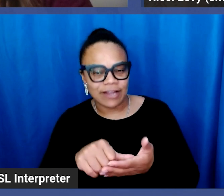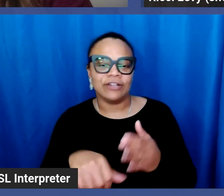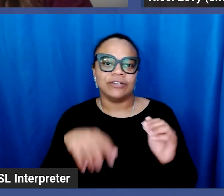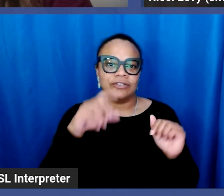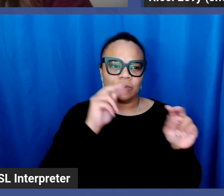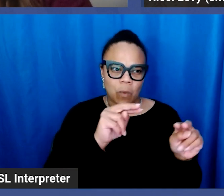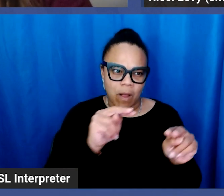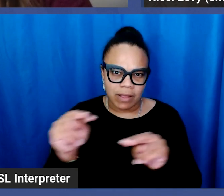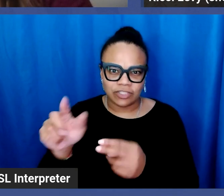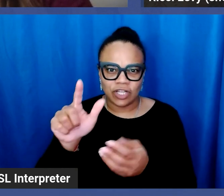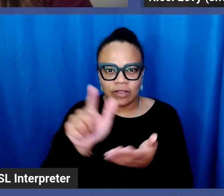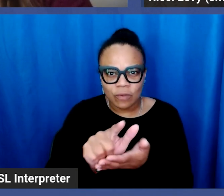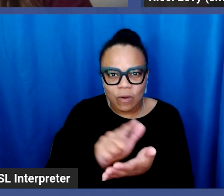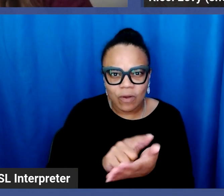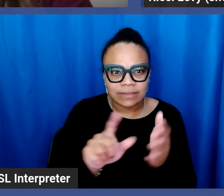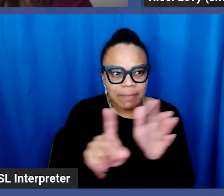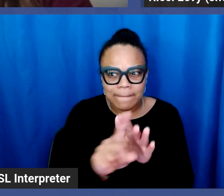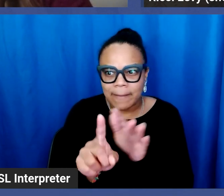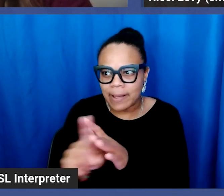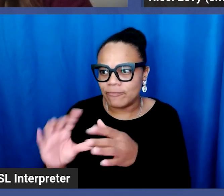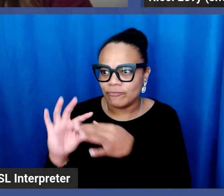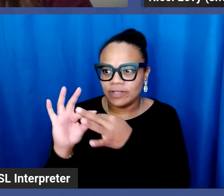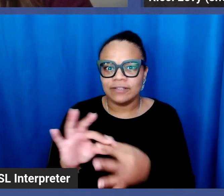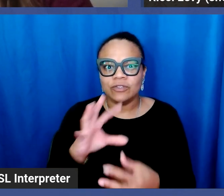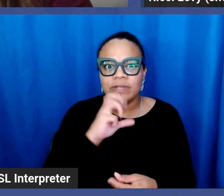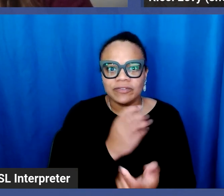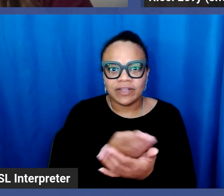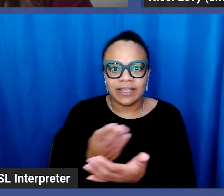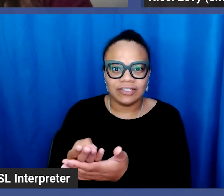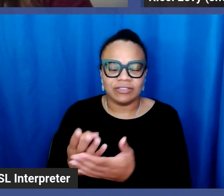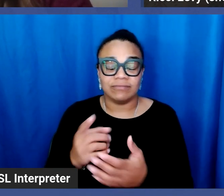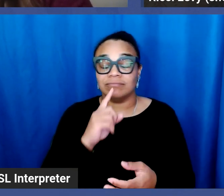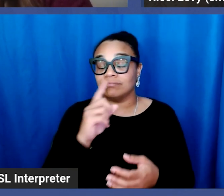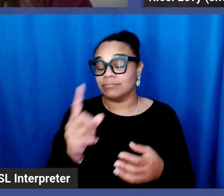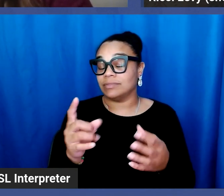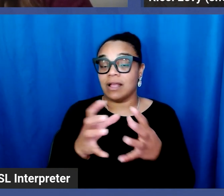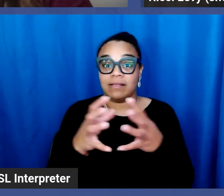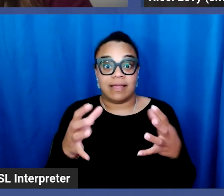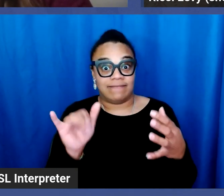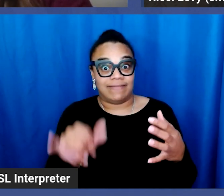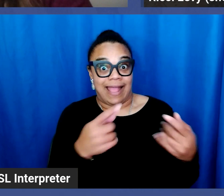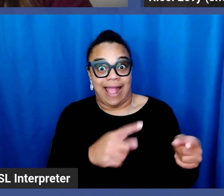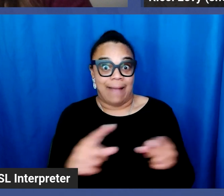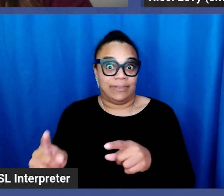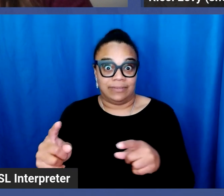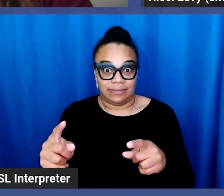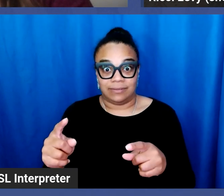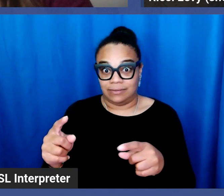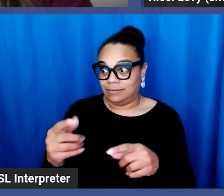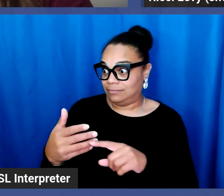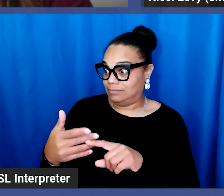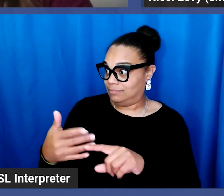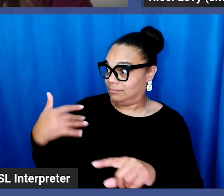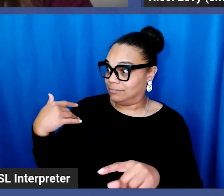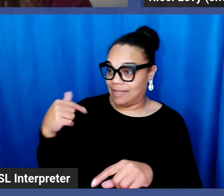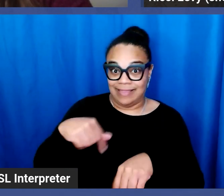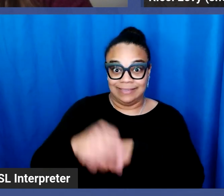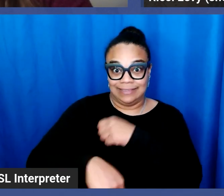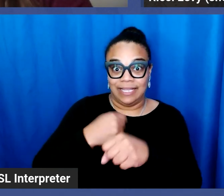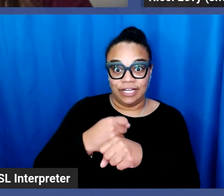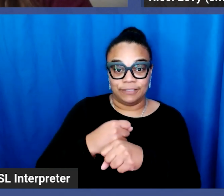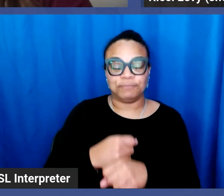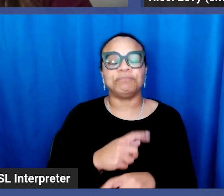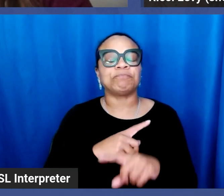age verification. There was so much of that introduced at the state level this year. But in addition to